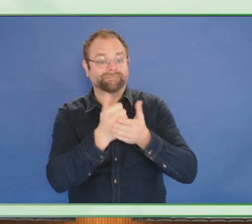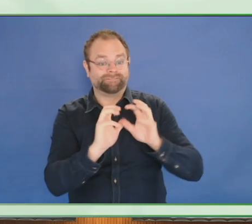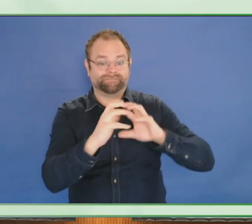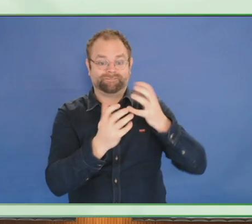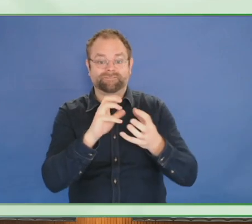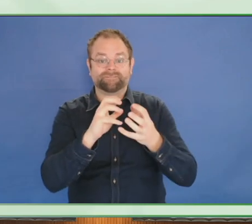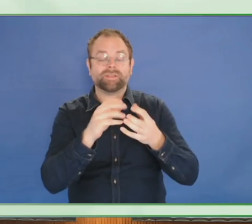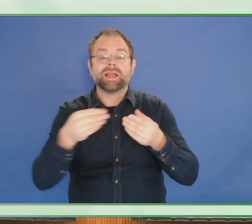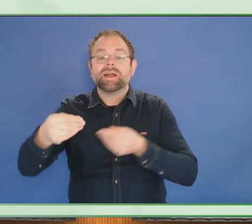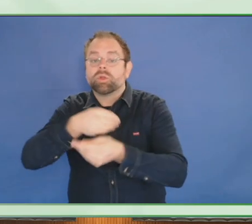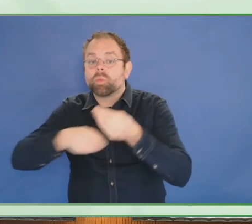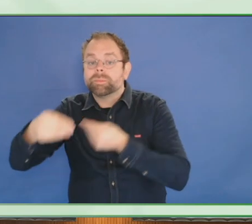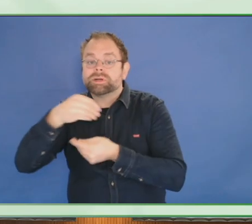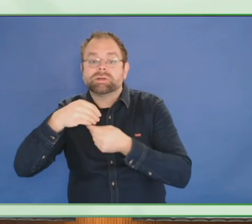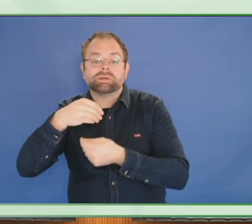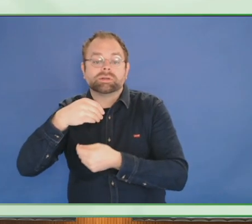At